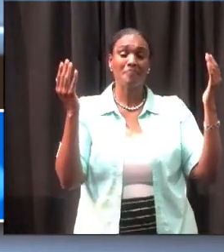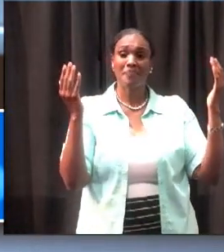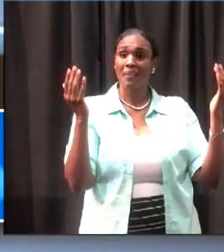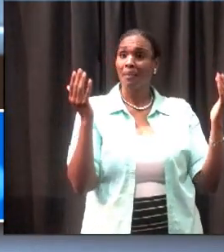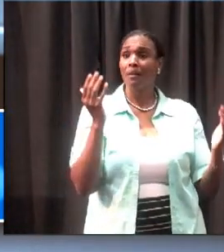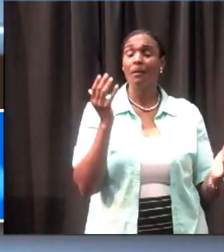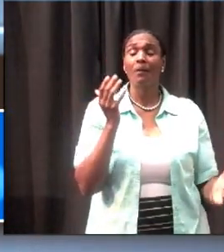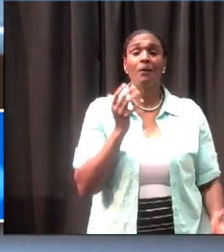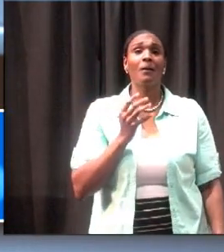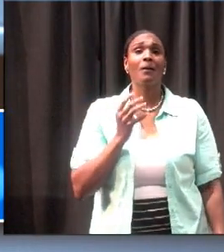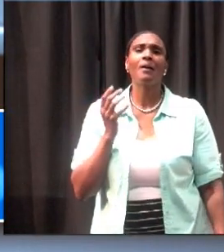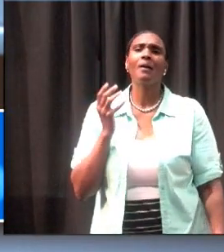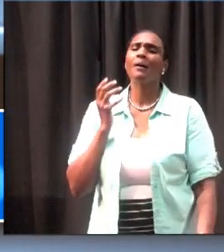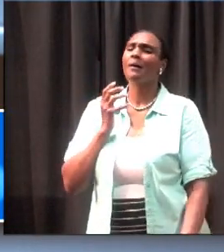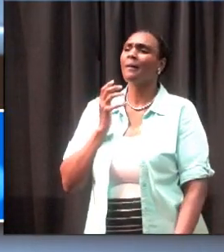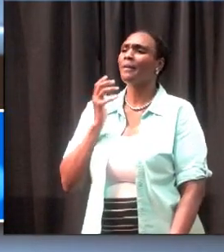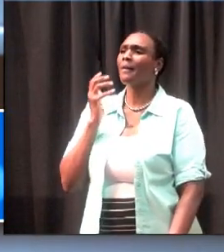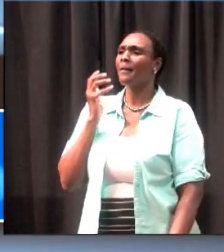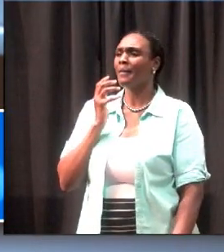Your heart.